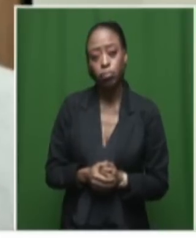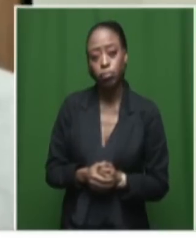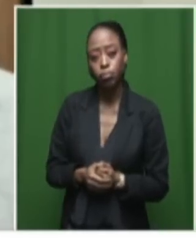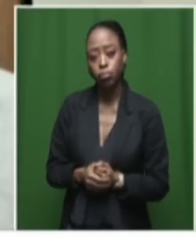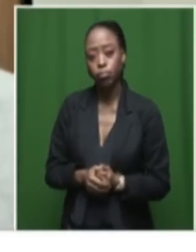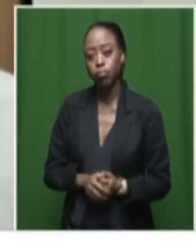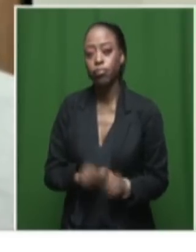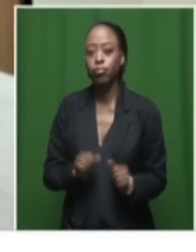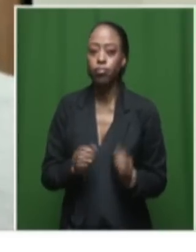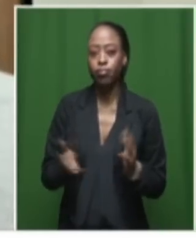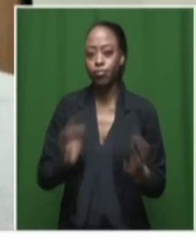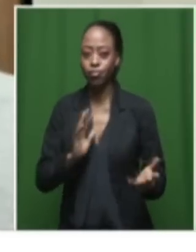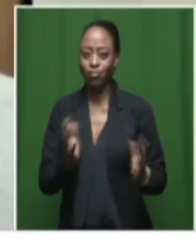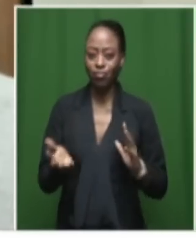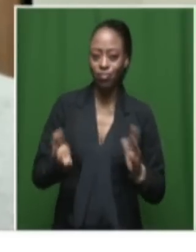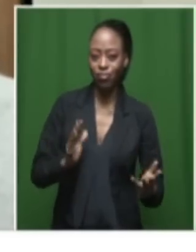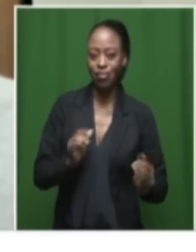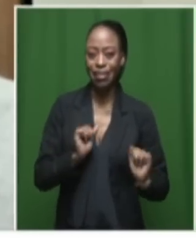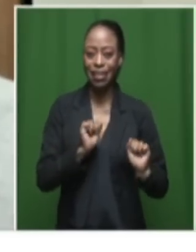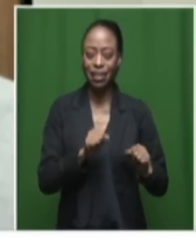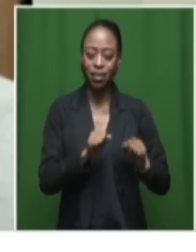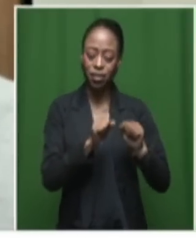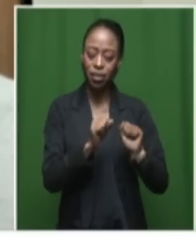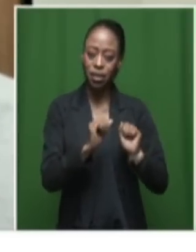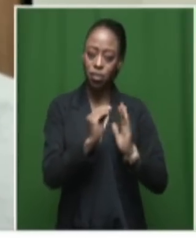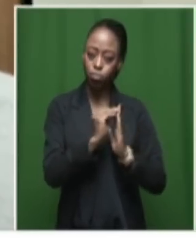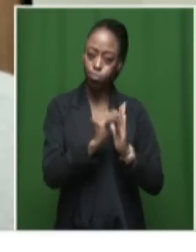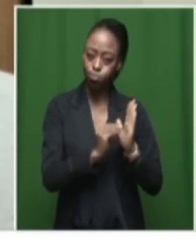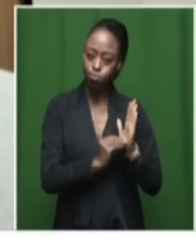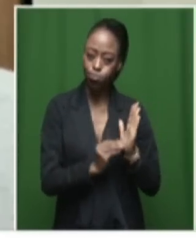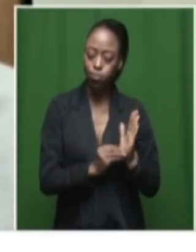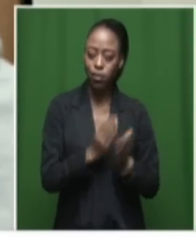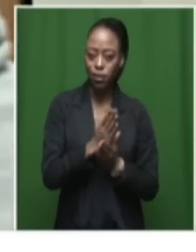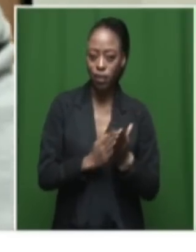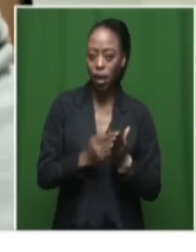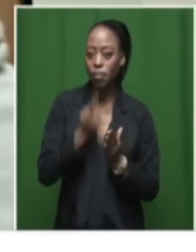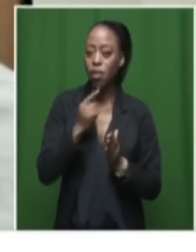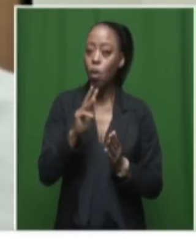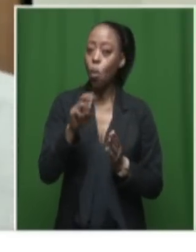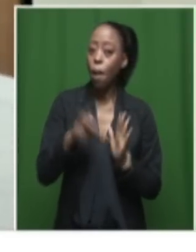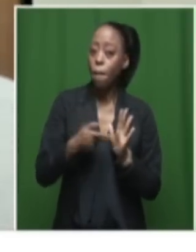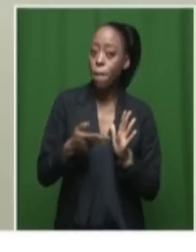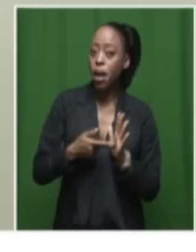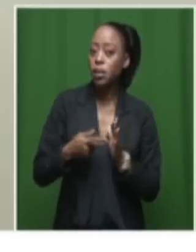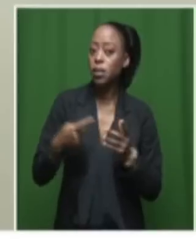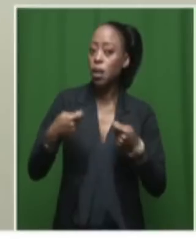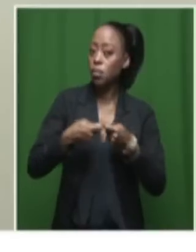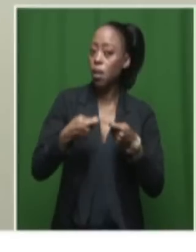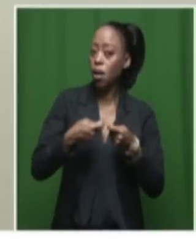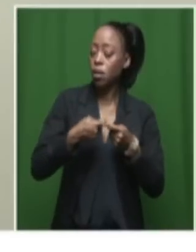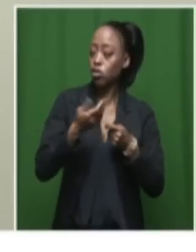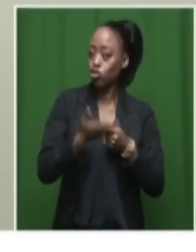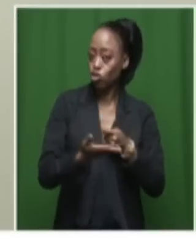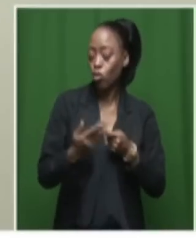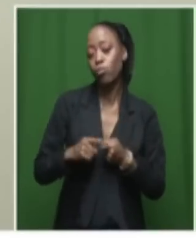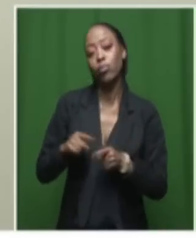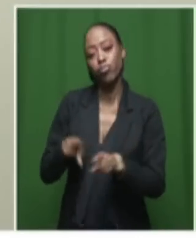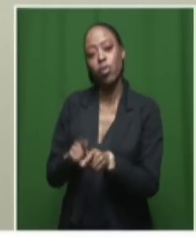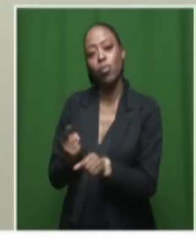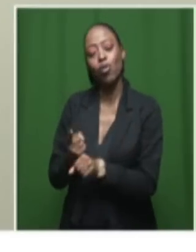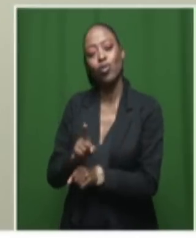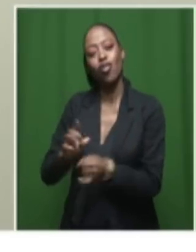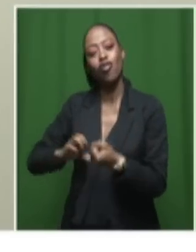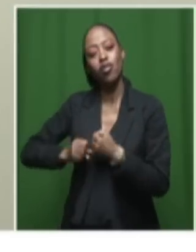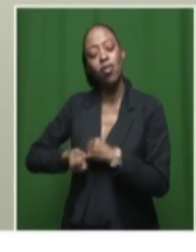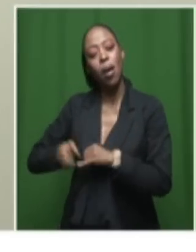Well, yes and no. As I say, they do publish what they say is their funding on the website, but it does beg some questions, and we're trying to